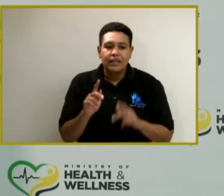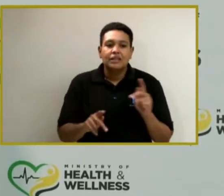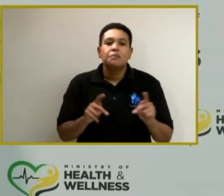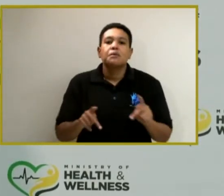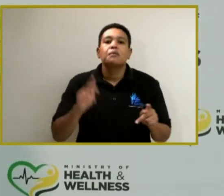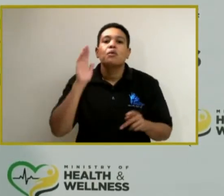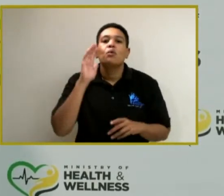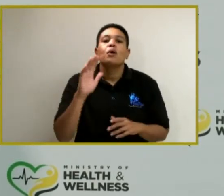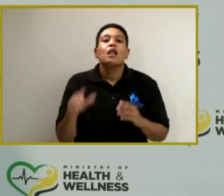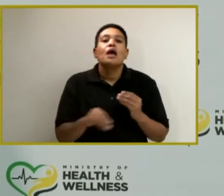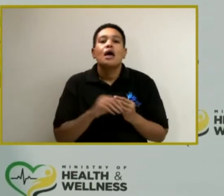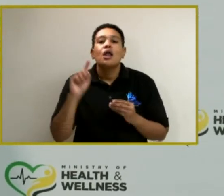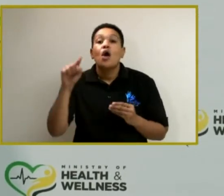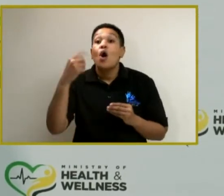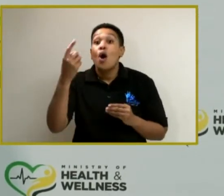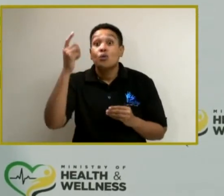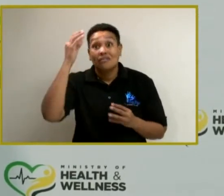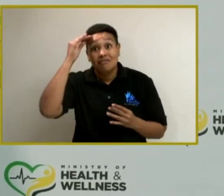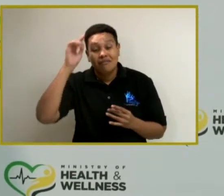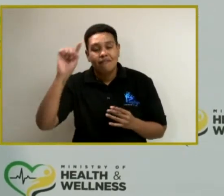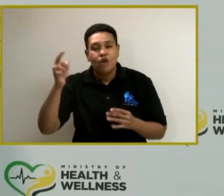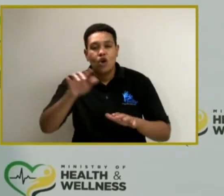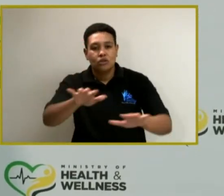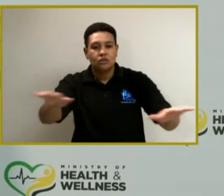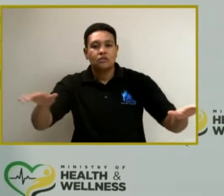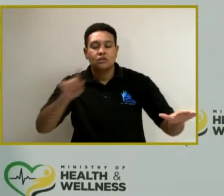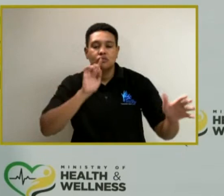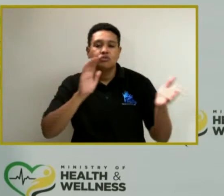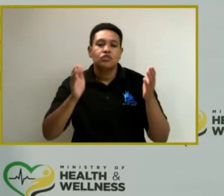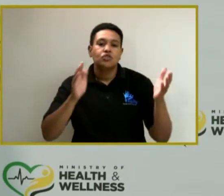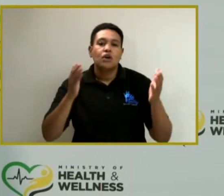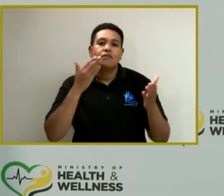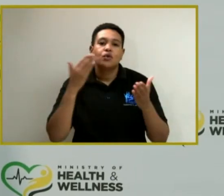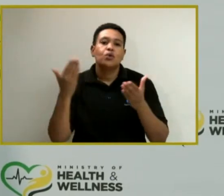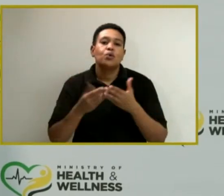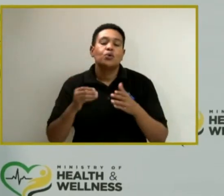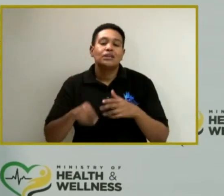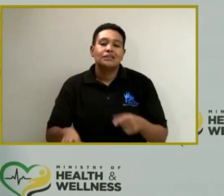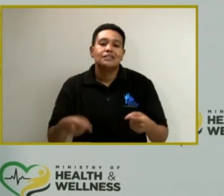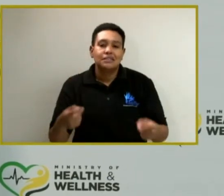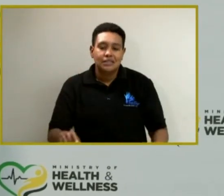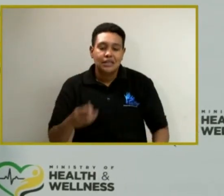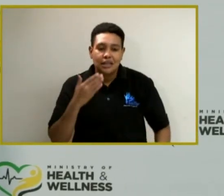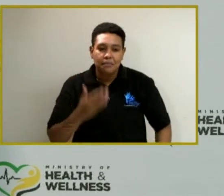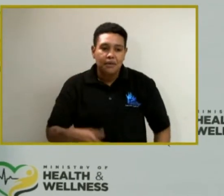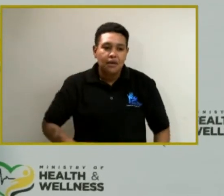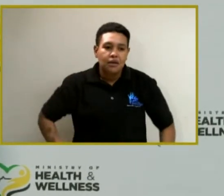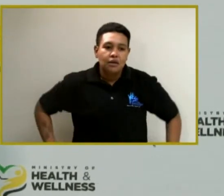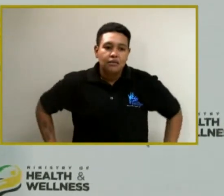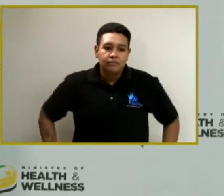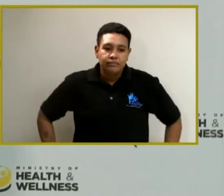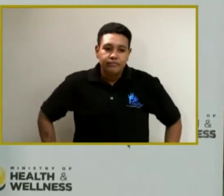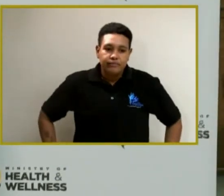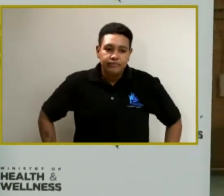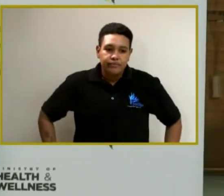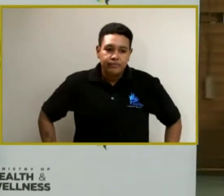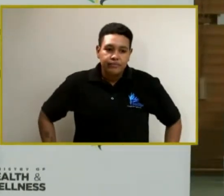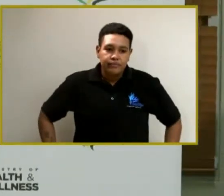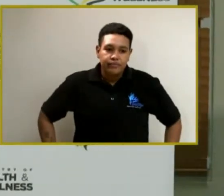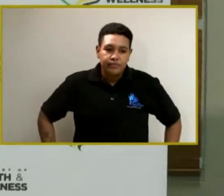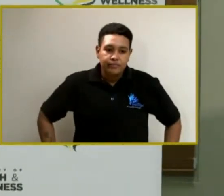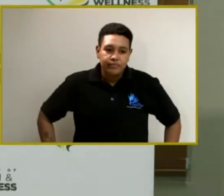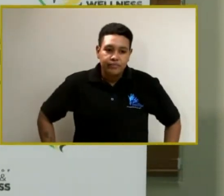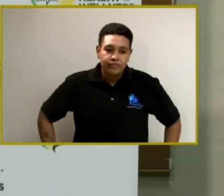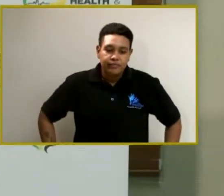will always have to come first in terms of serving the greater good in this instance. Thank you. Thank you, Minister. I'm going to go